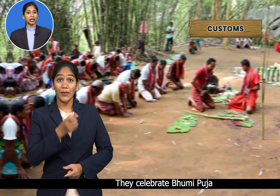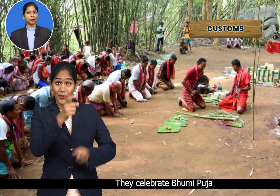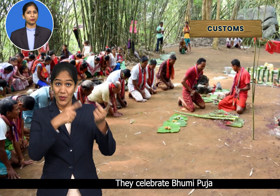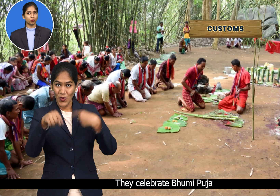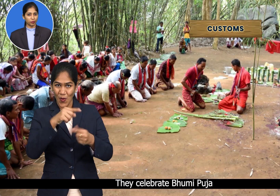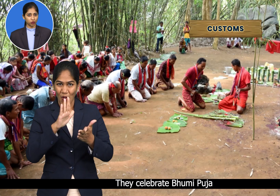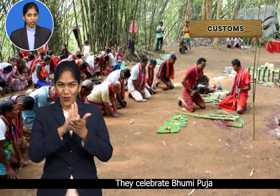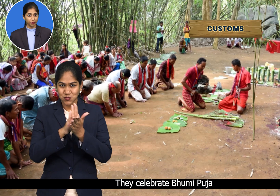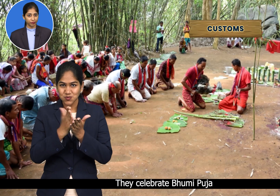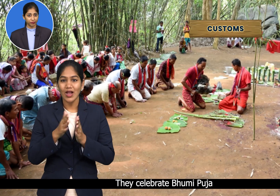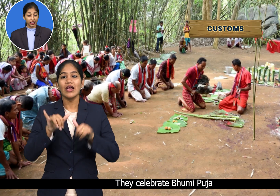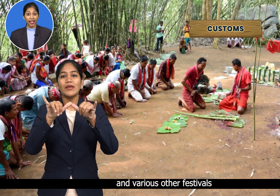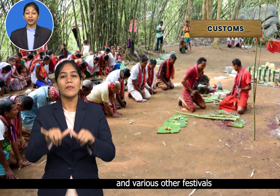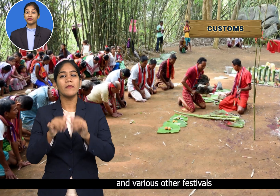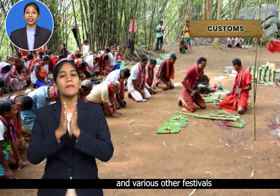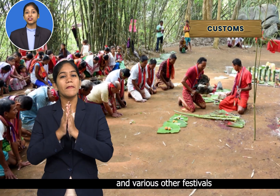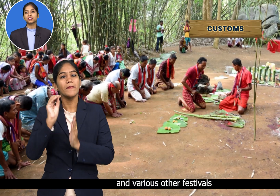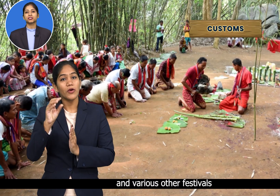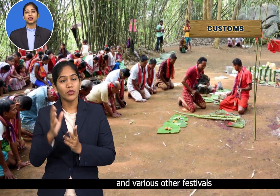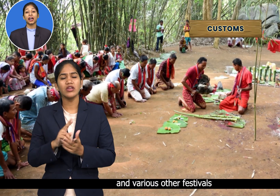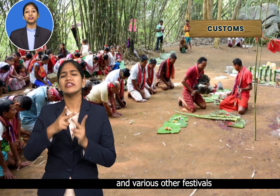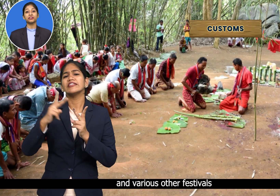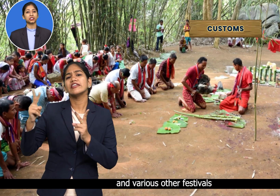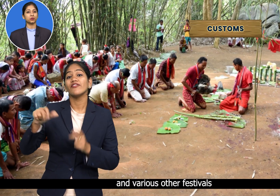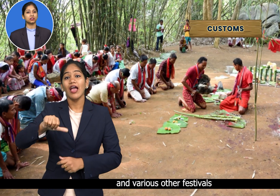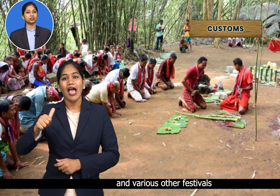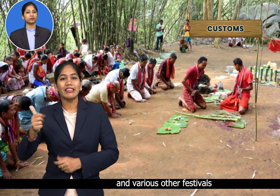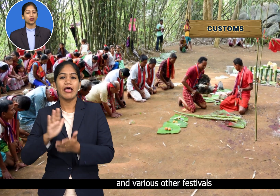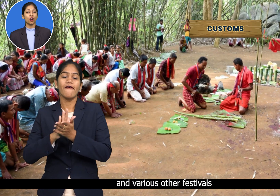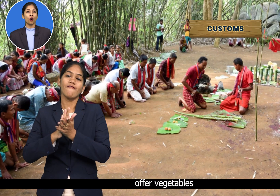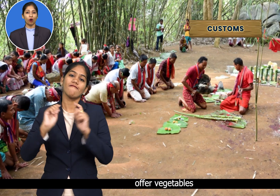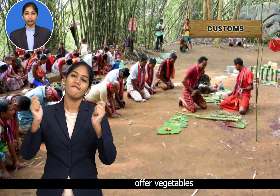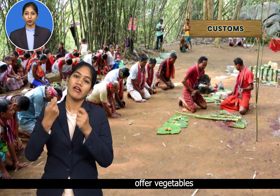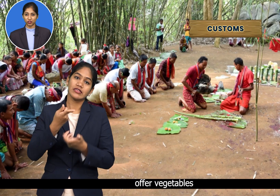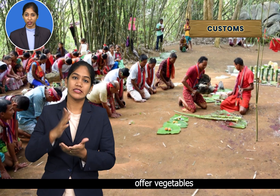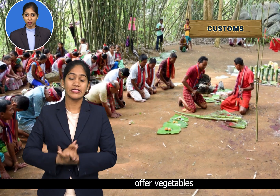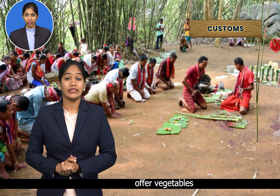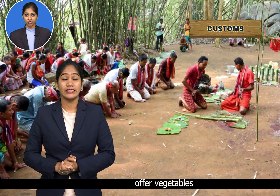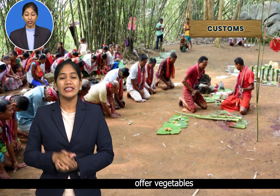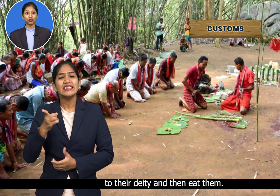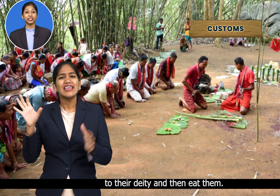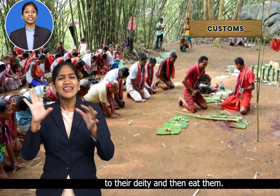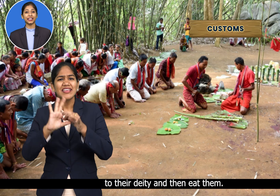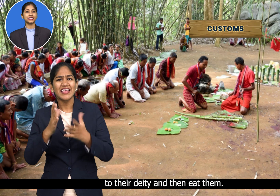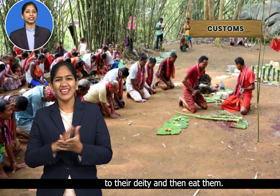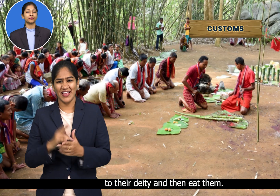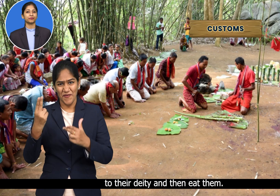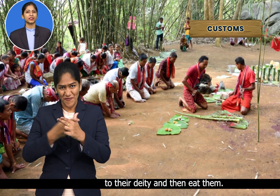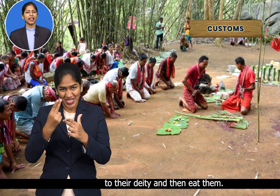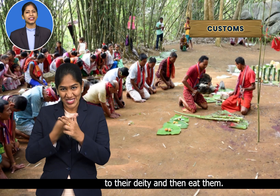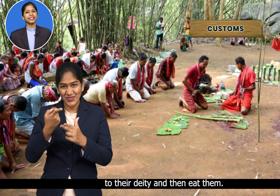They celebrate Bhumi Puja and various other festivals, offer vegetables to their